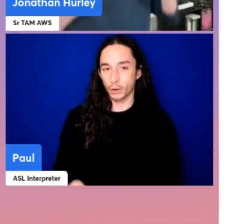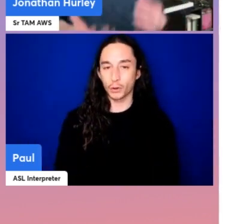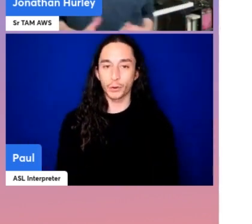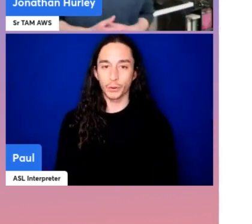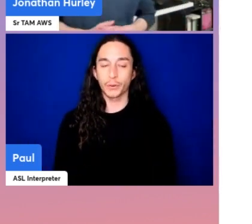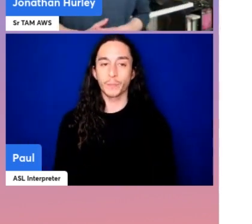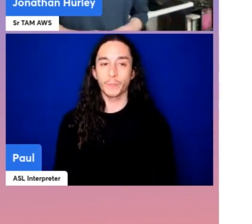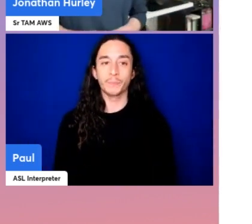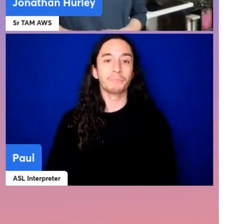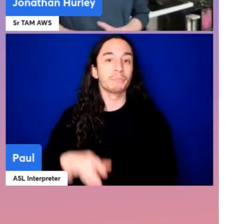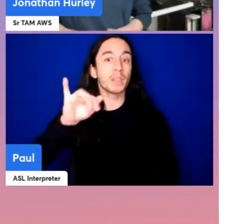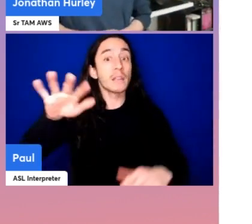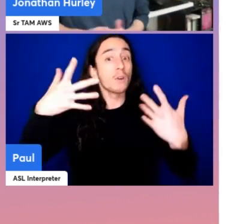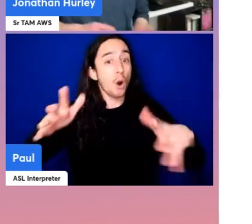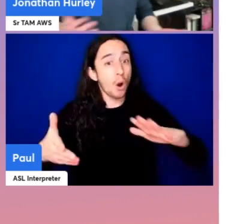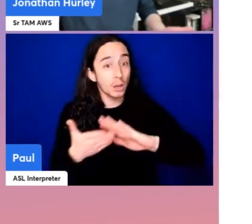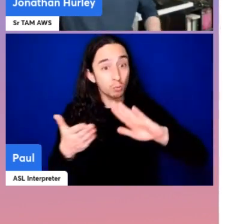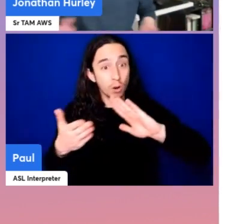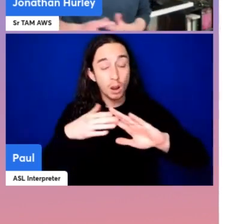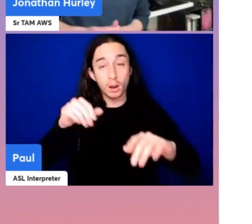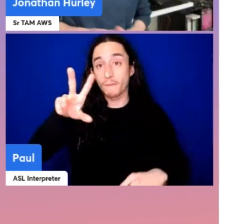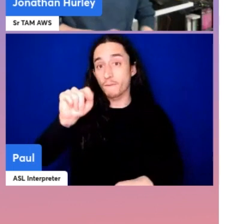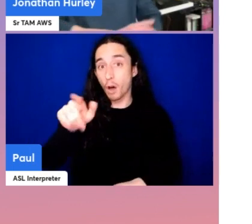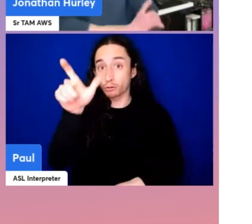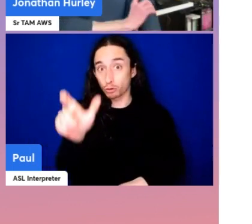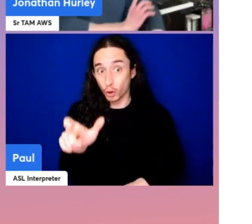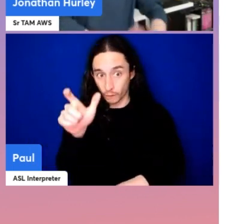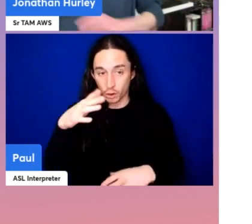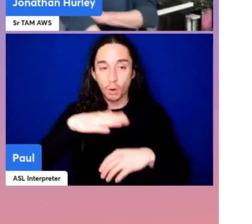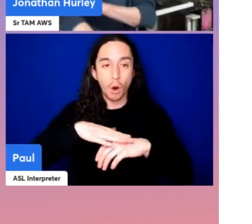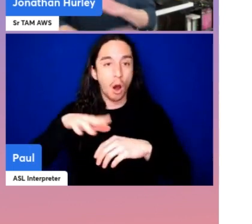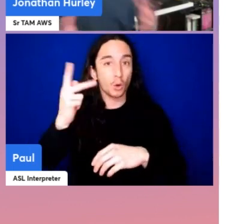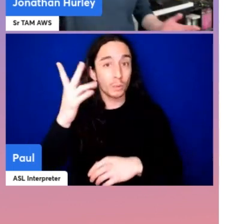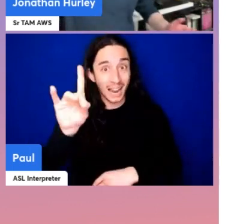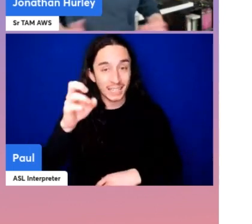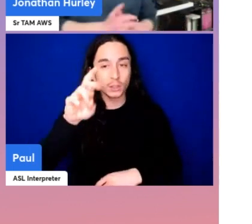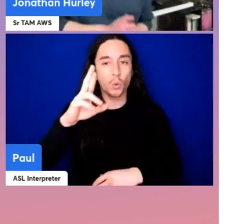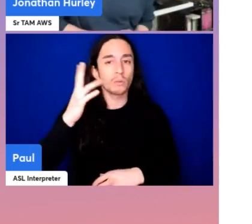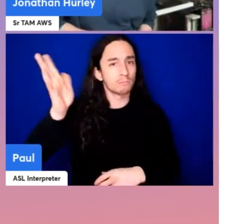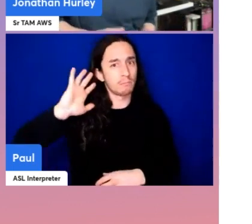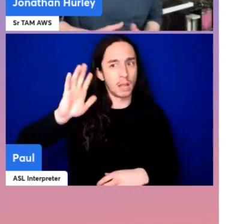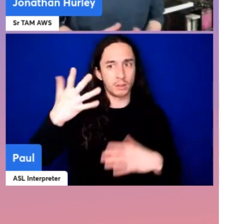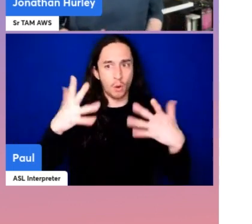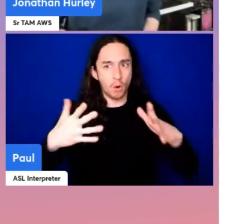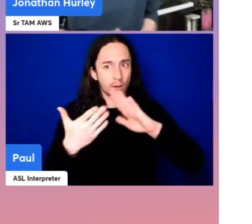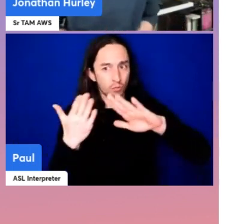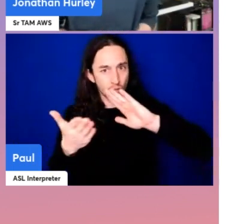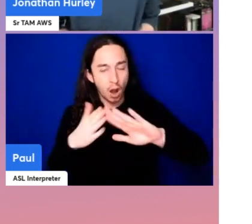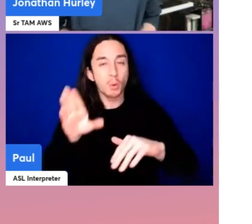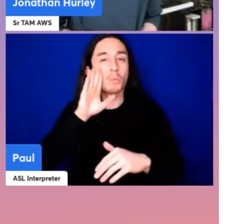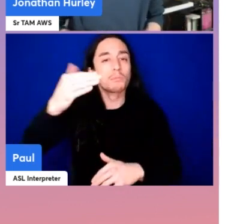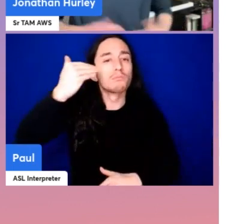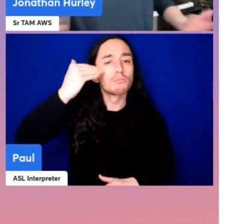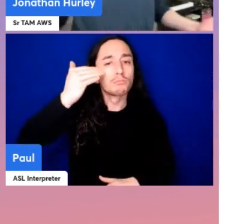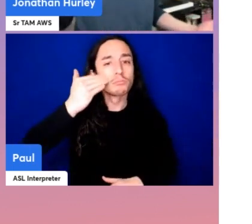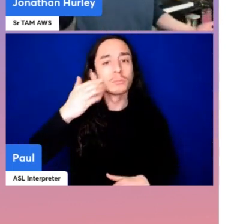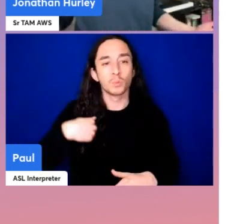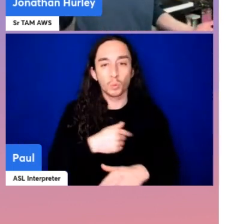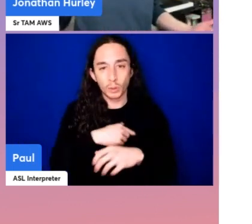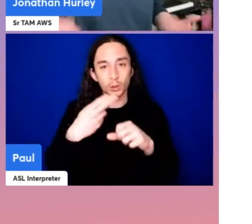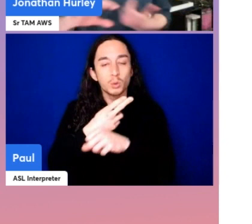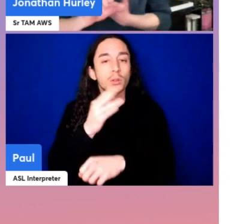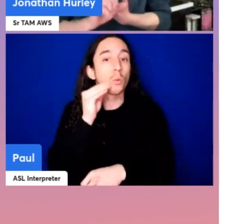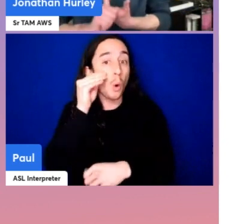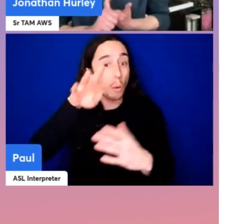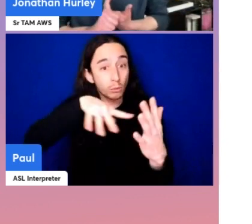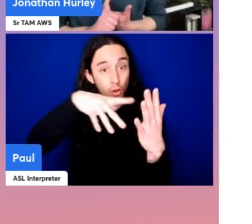If you're already running Vault server on Kubernetes or you have in the past, this is going to look very familiar. We're just using the Helm chart, which is great